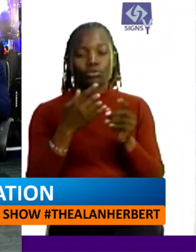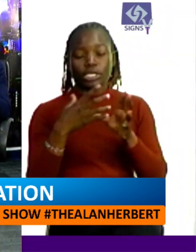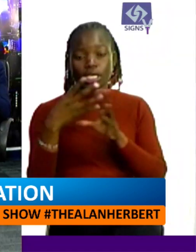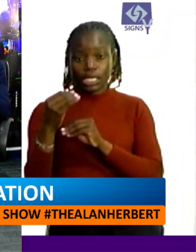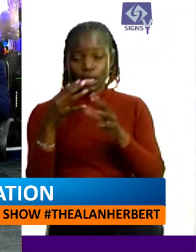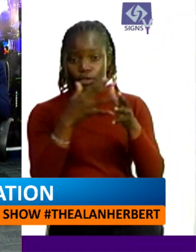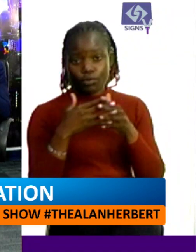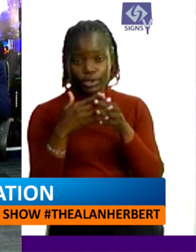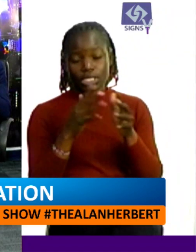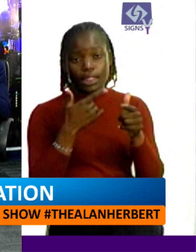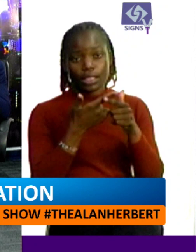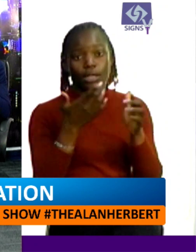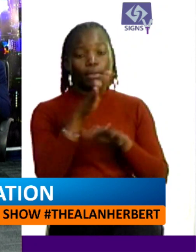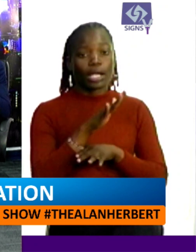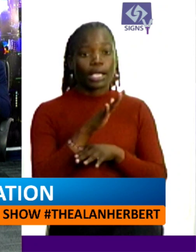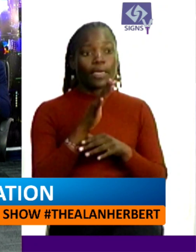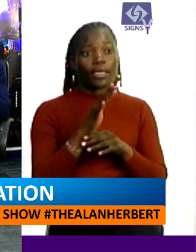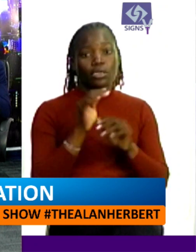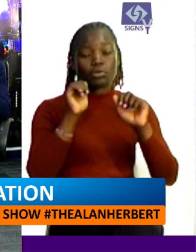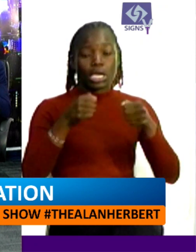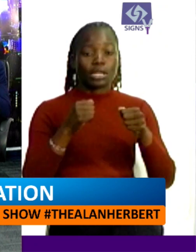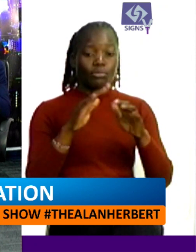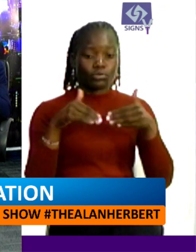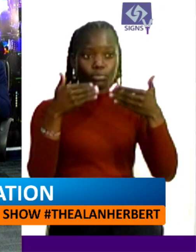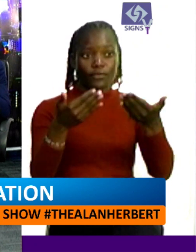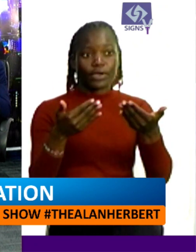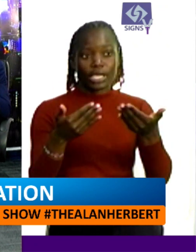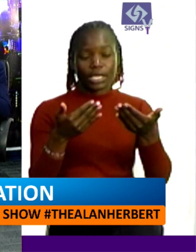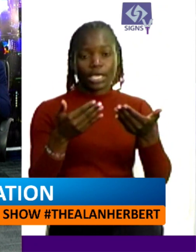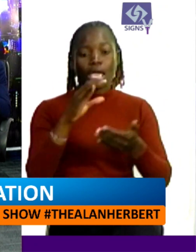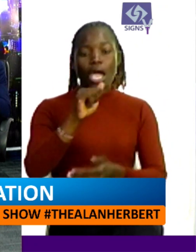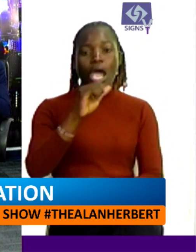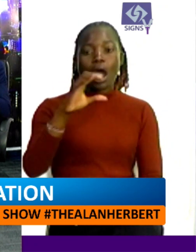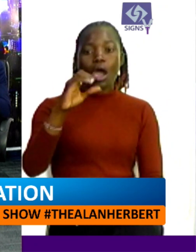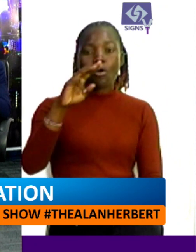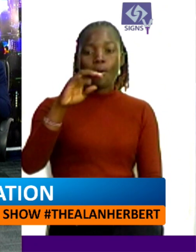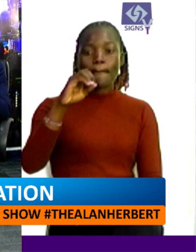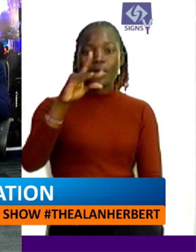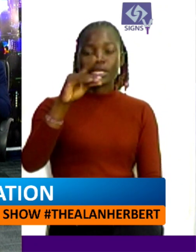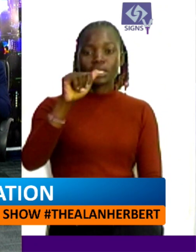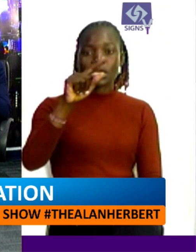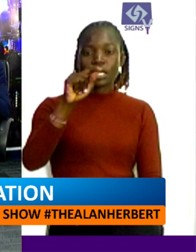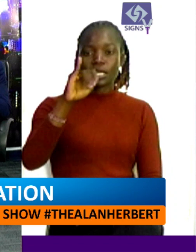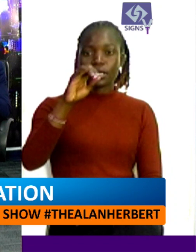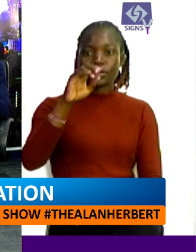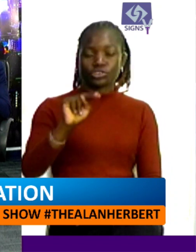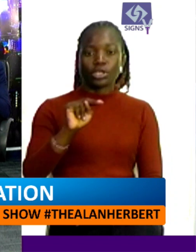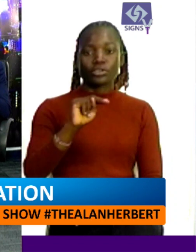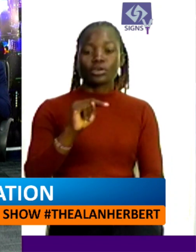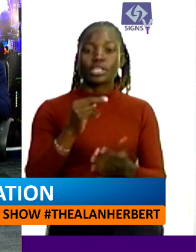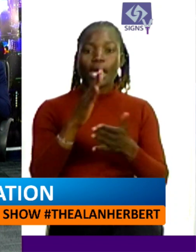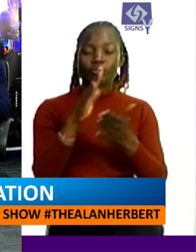to your home country, so we can able to provide reasonable accommodation for you. So the application is open for